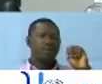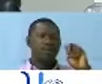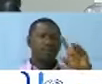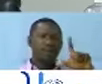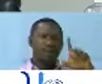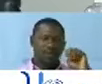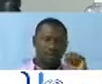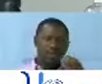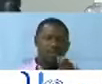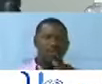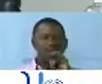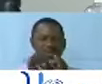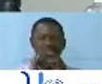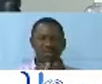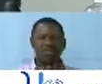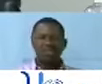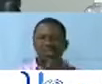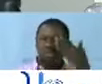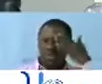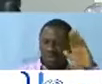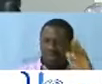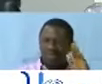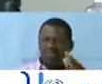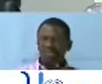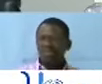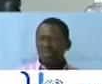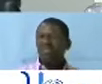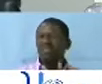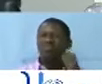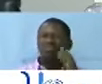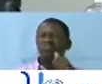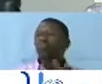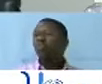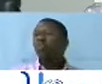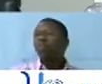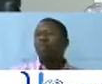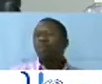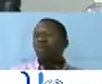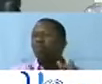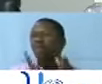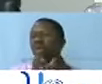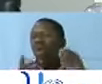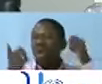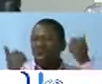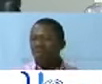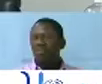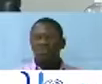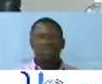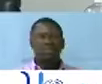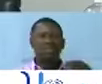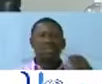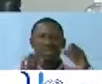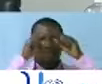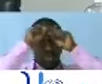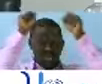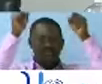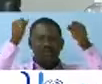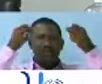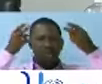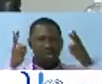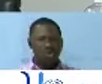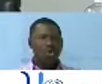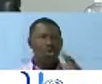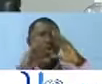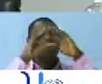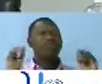conduct like persisted as a trend at, and a culture at the state law office with respect to